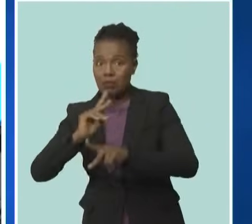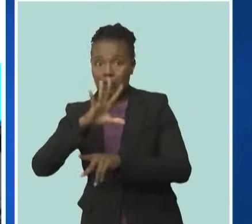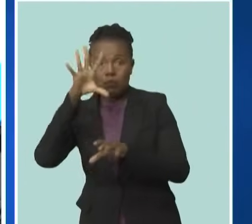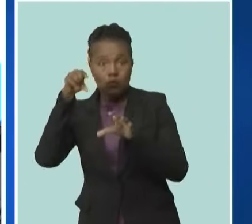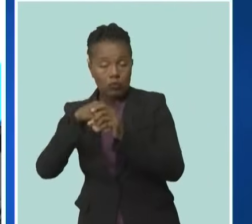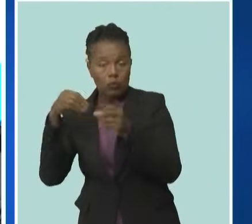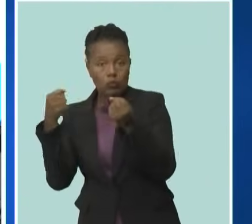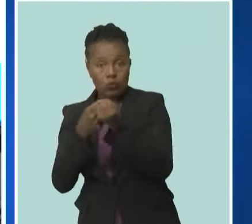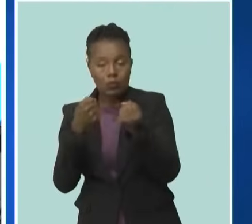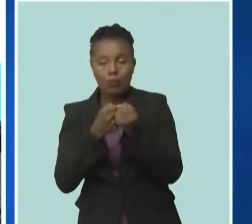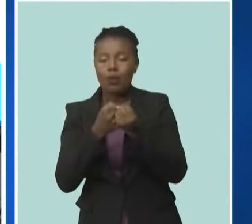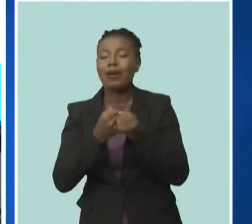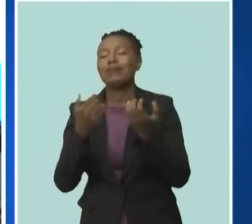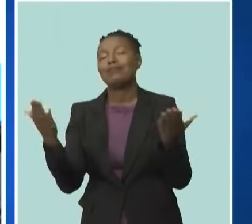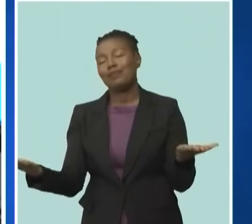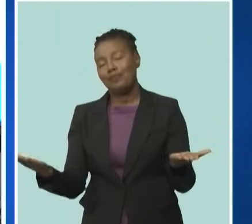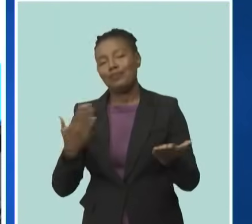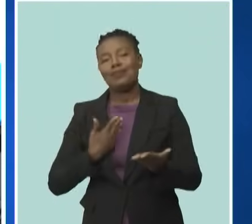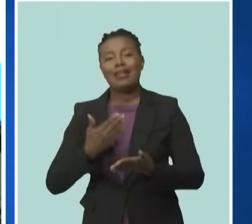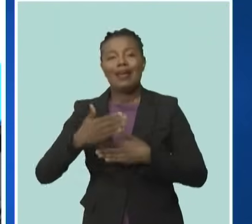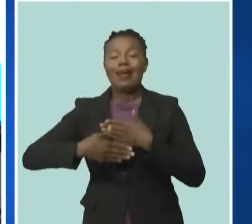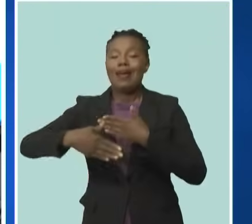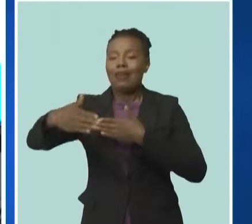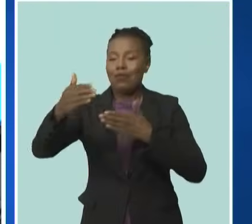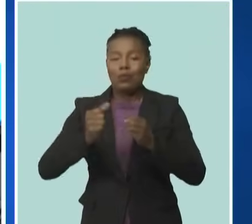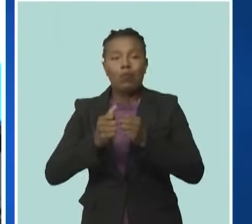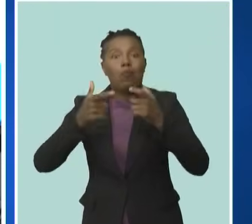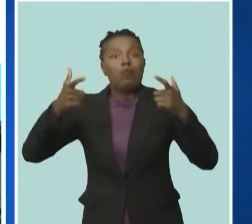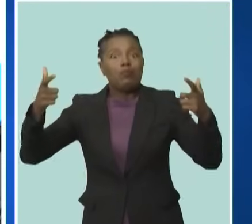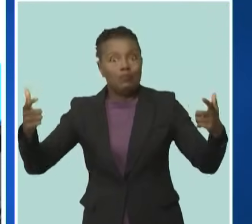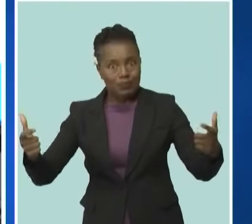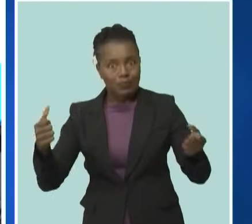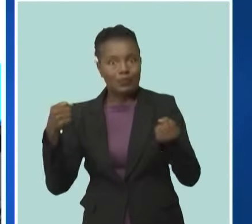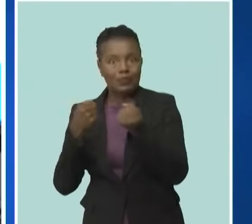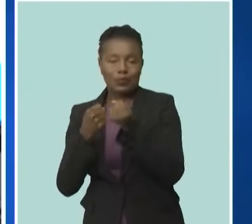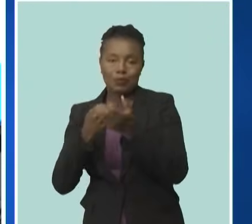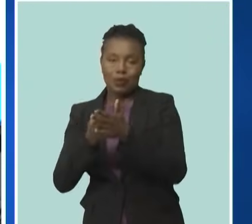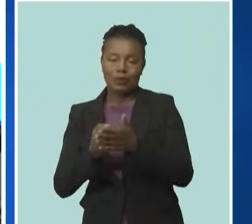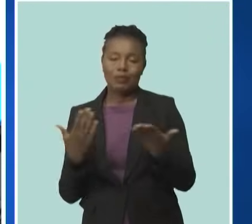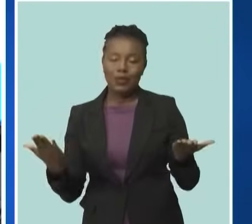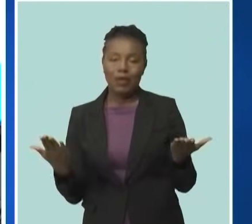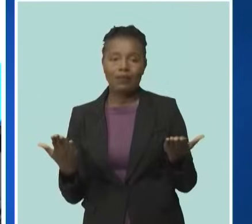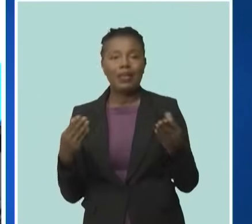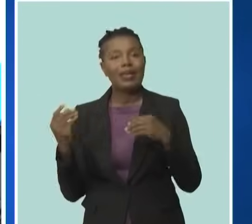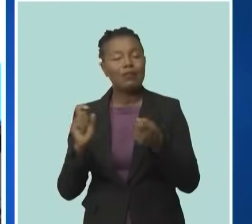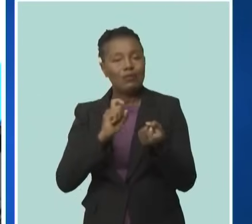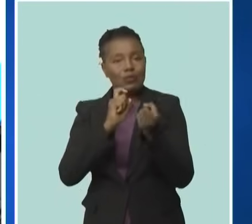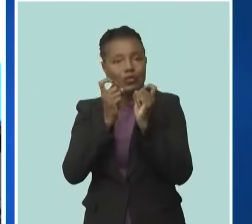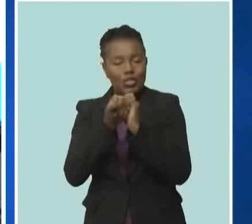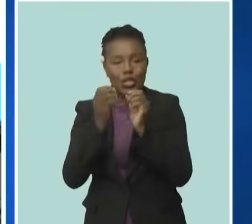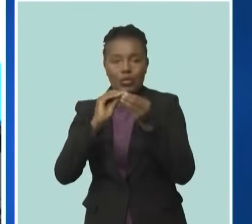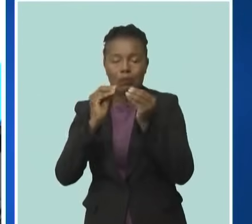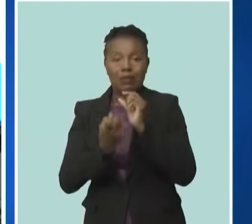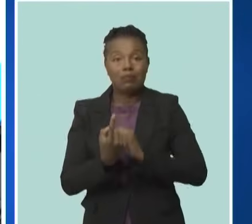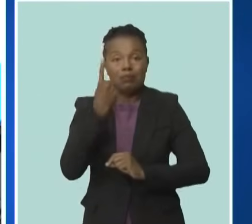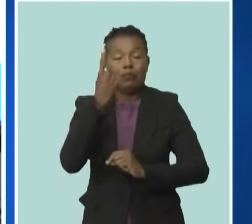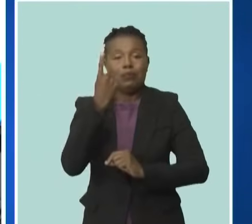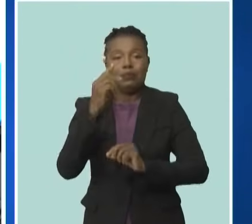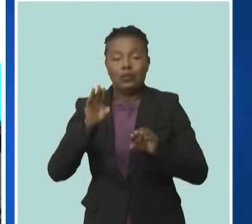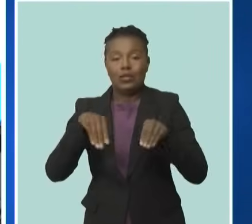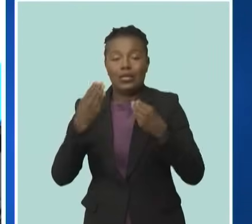impact that benefits us all. So whether you round up, give $1, and choose a different